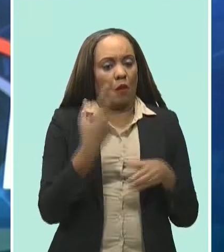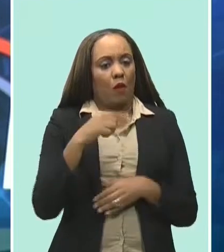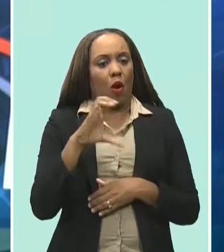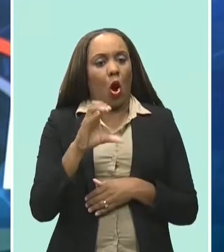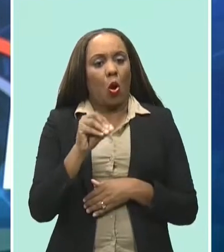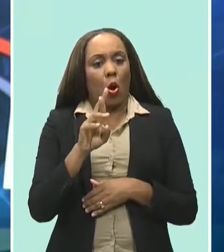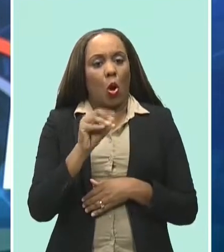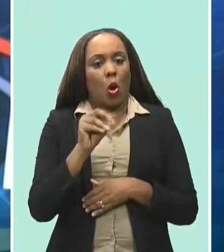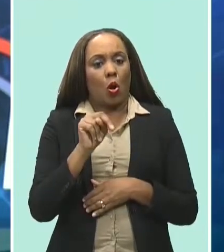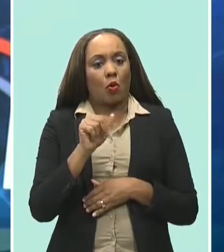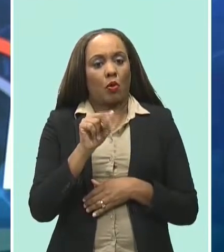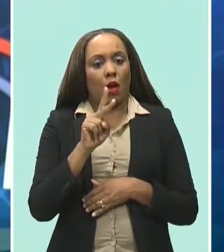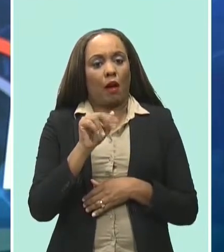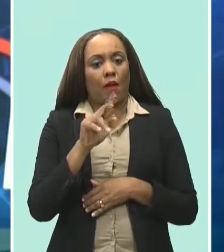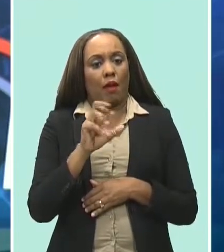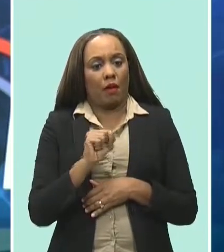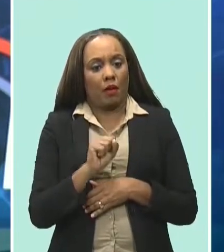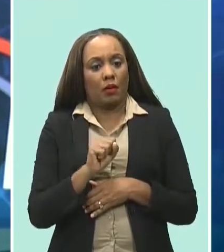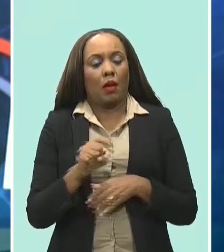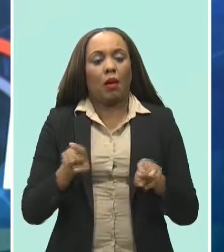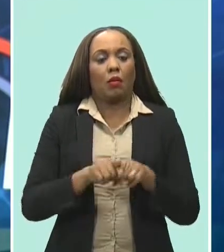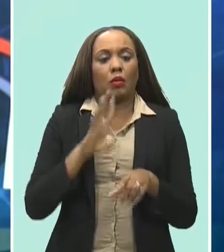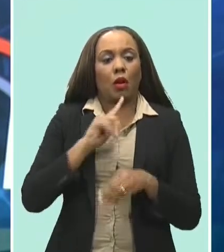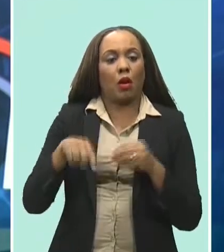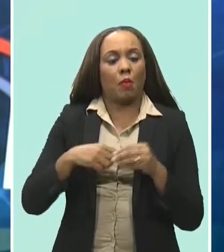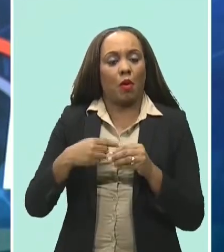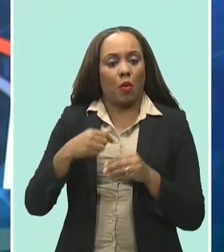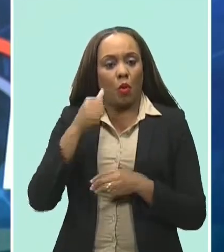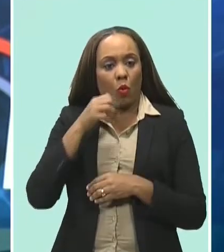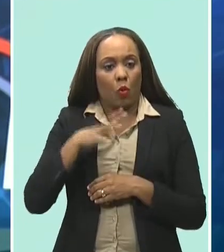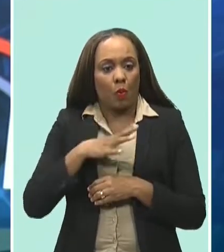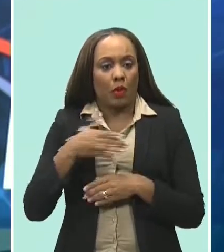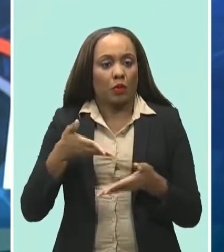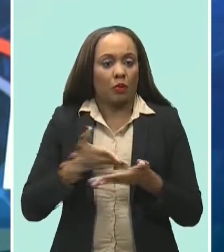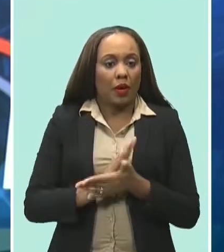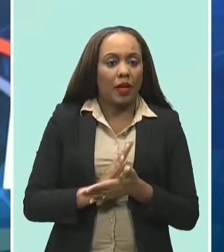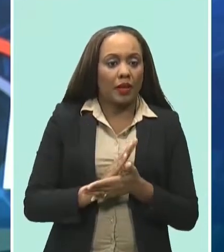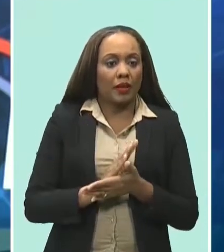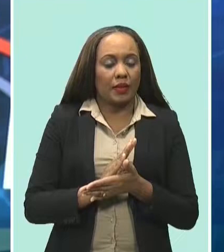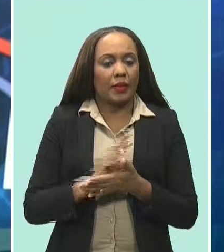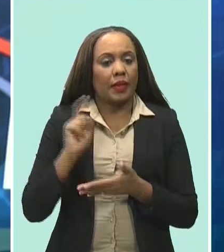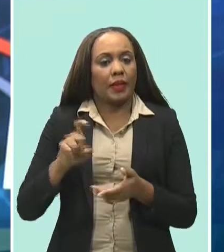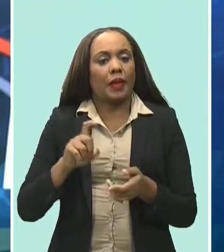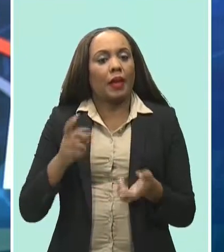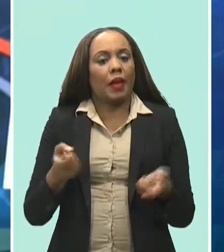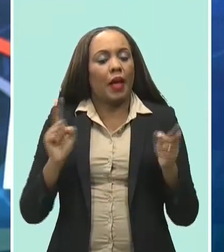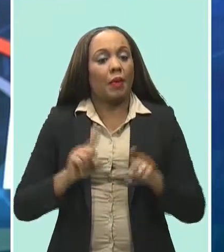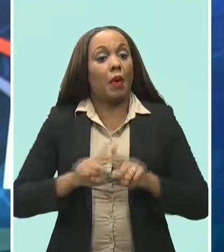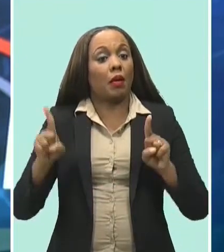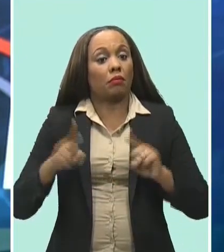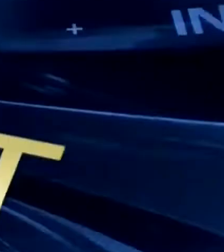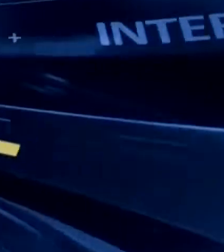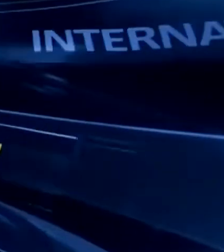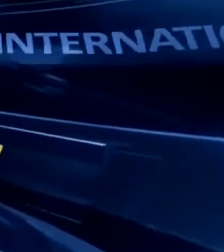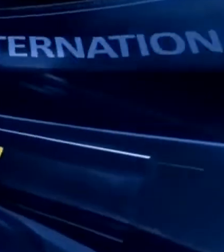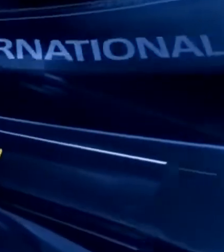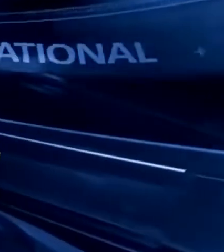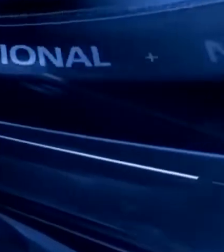Barbados due to the coronavirus. We'll also hear that gender equality and women's rights are in need of a cultural